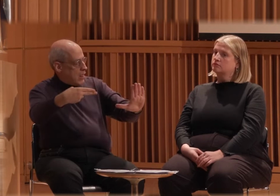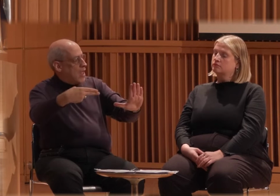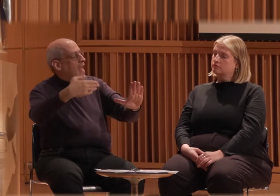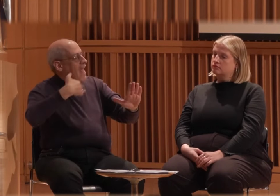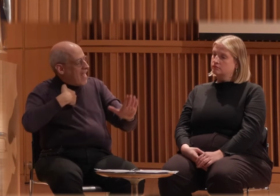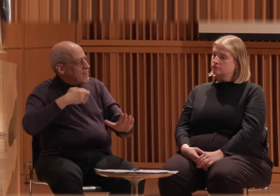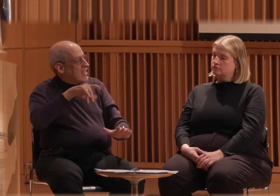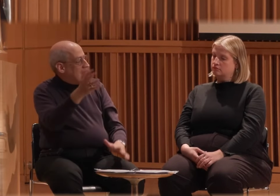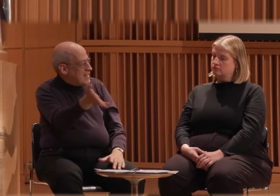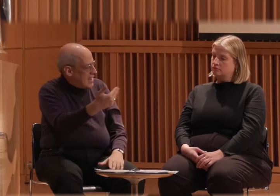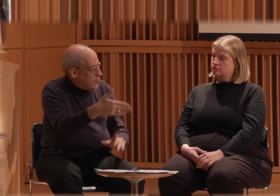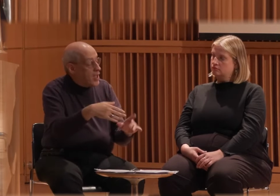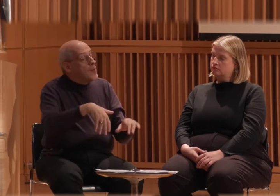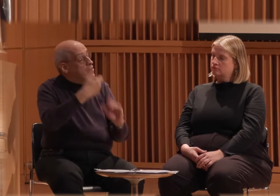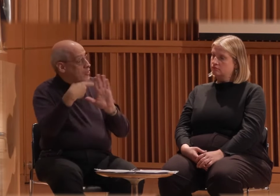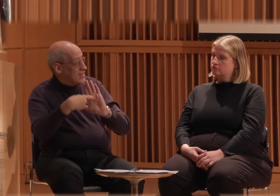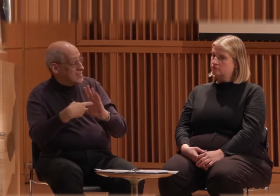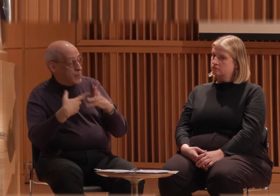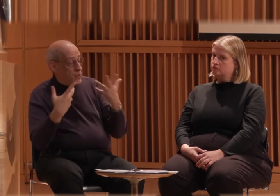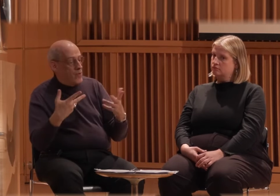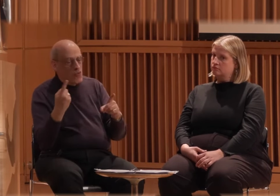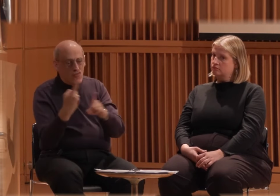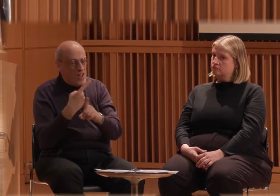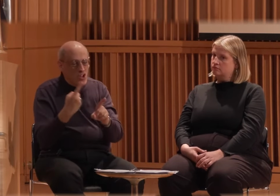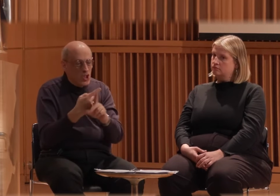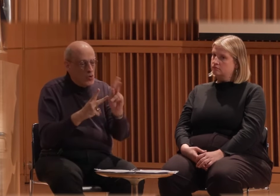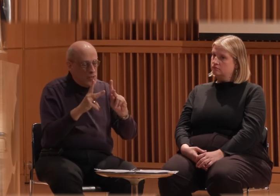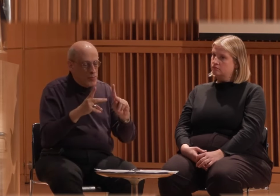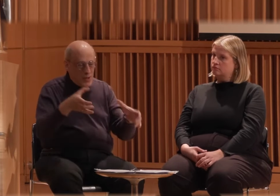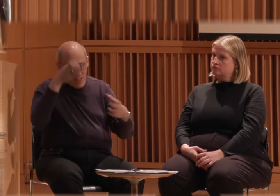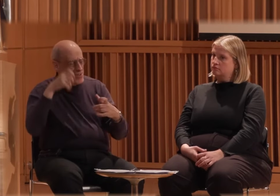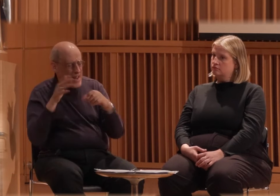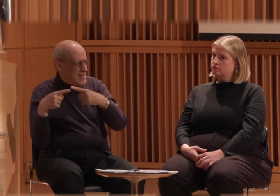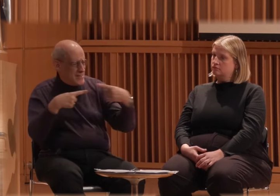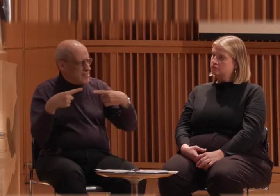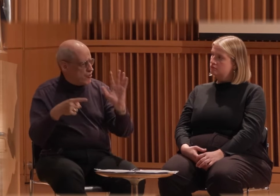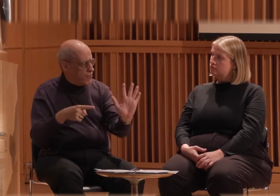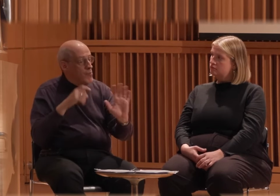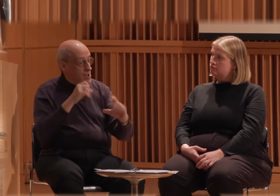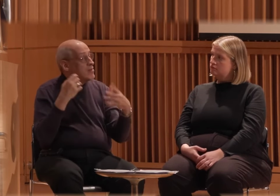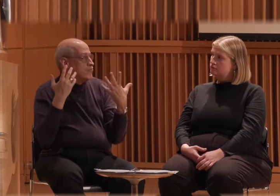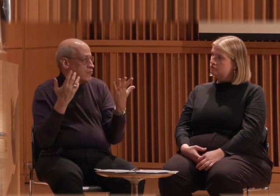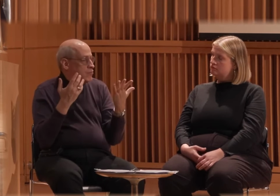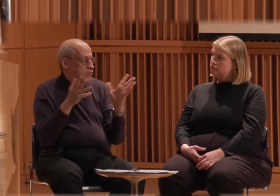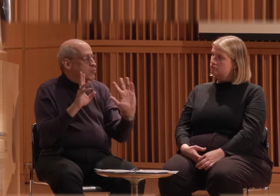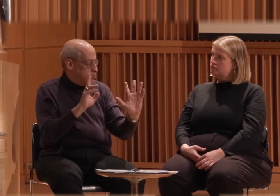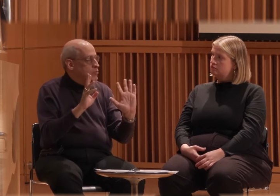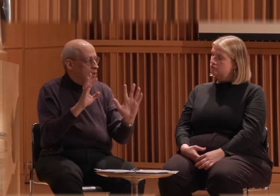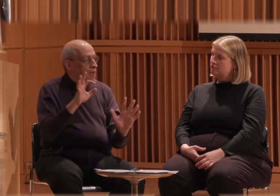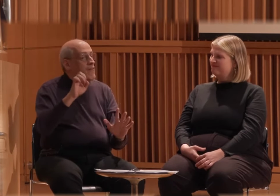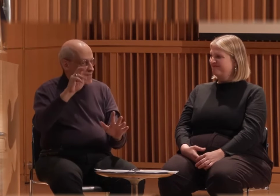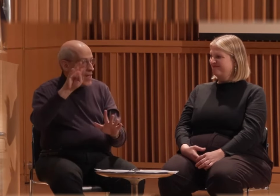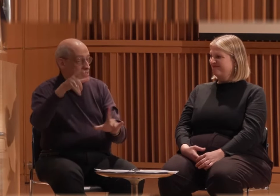having AIDS. Another example of lay expert, not tension, although there was certainly a lot of it, and actually, Fauci's